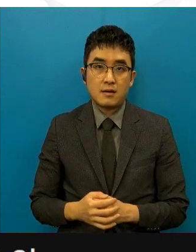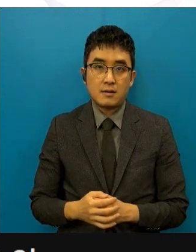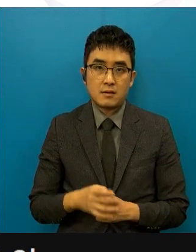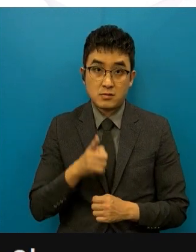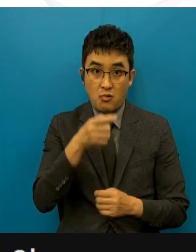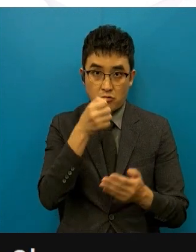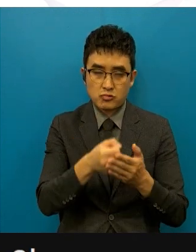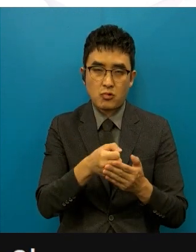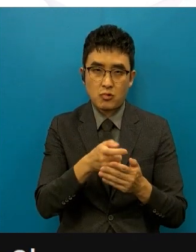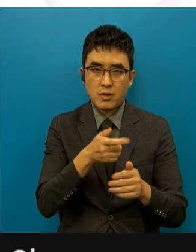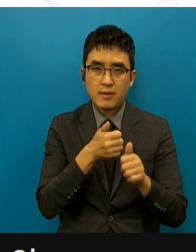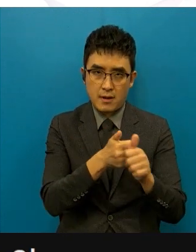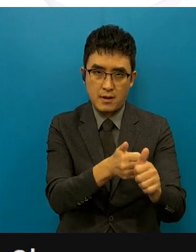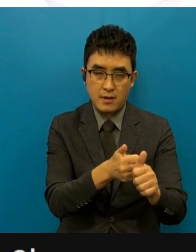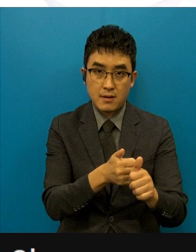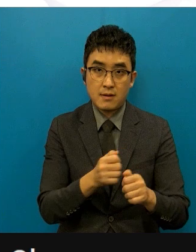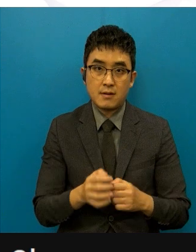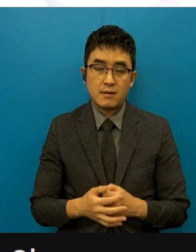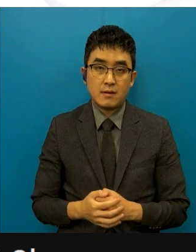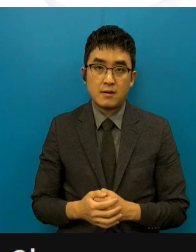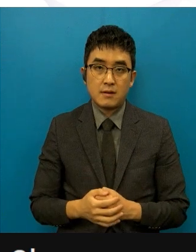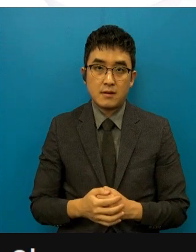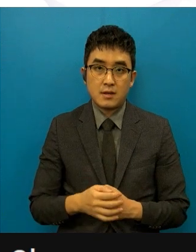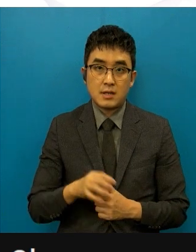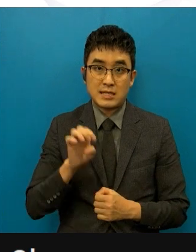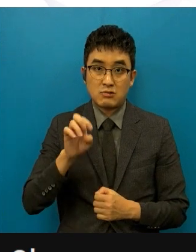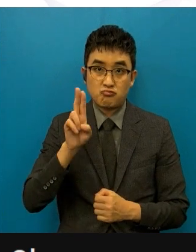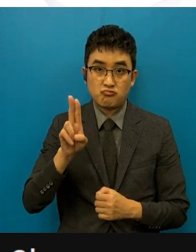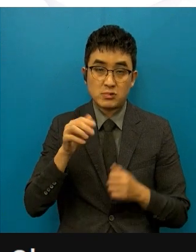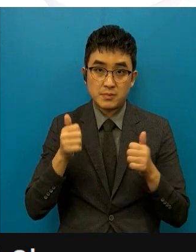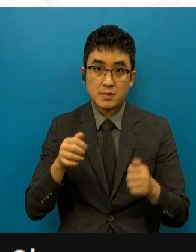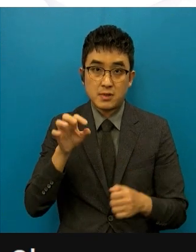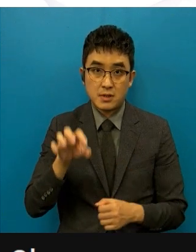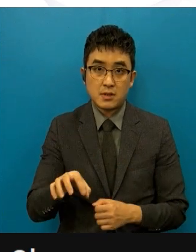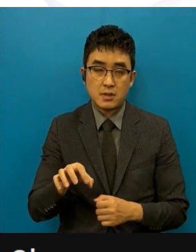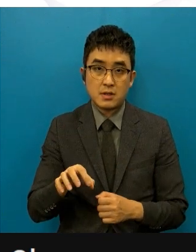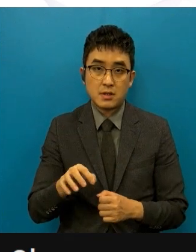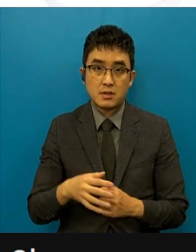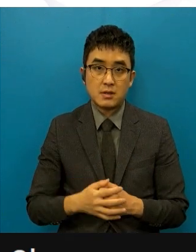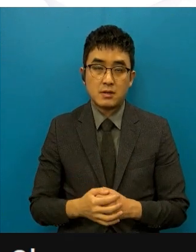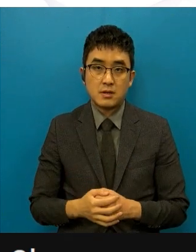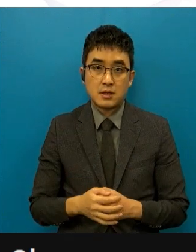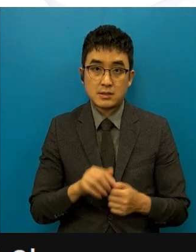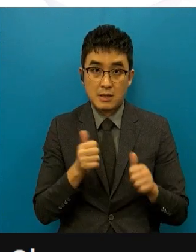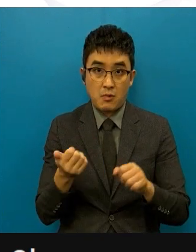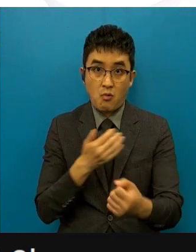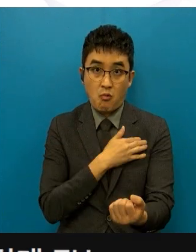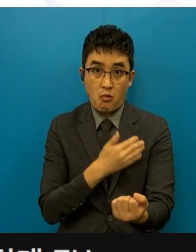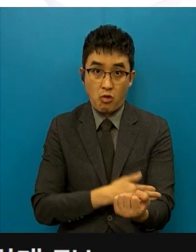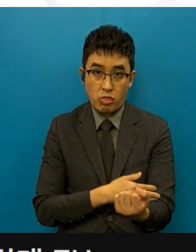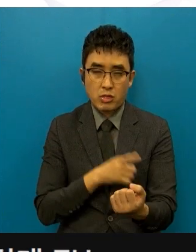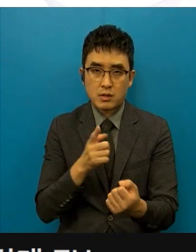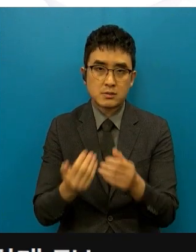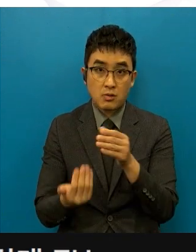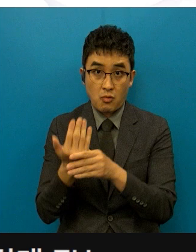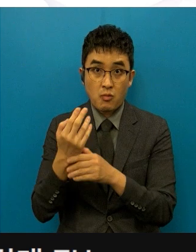to die, but a study of the few cases so far that there was has shown that the court accepts the